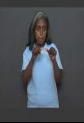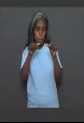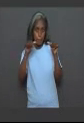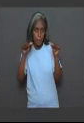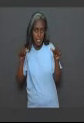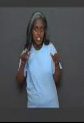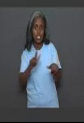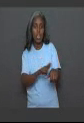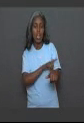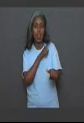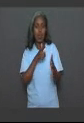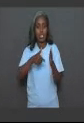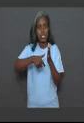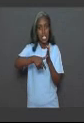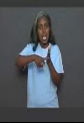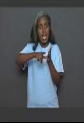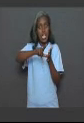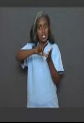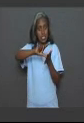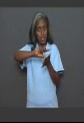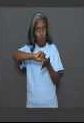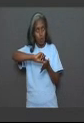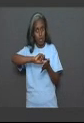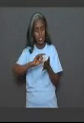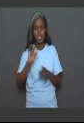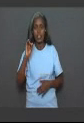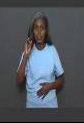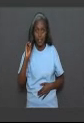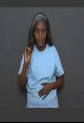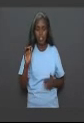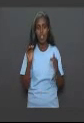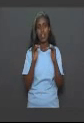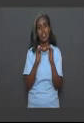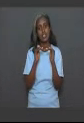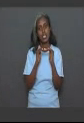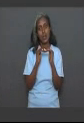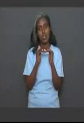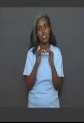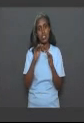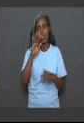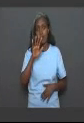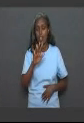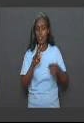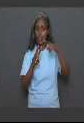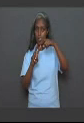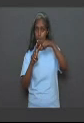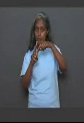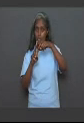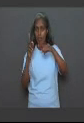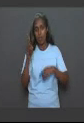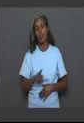Measured along the anti-clockwise, theta equals 5